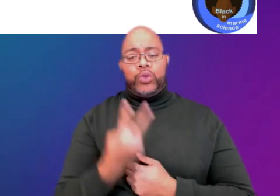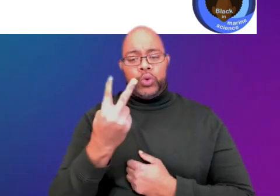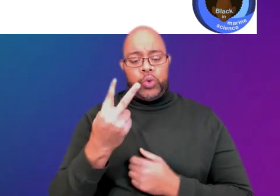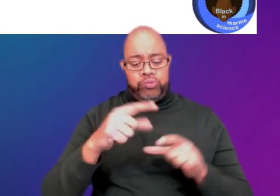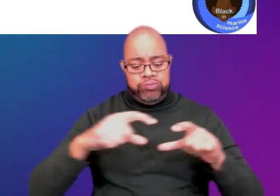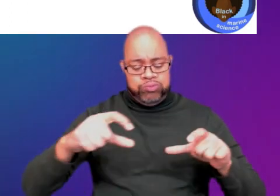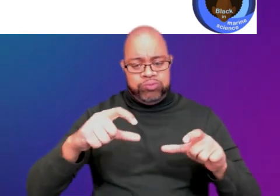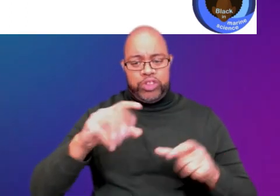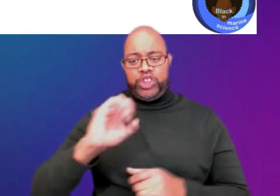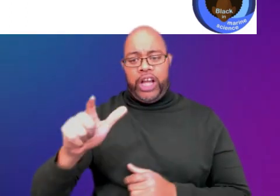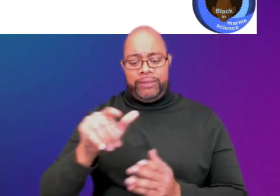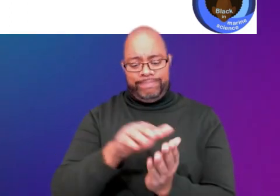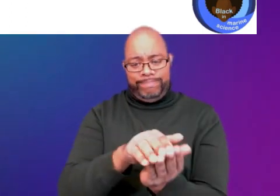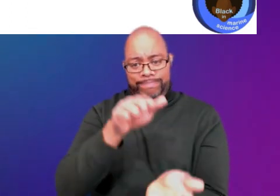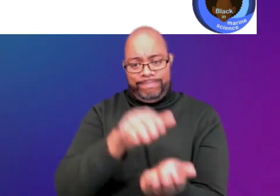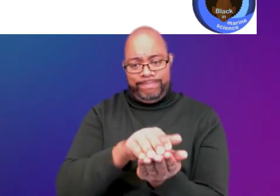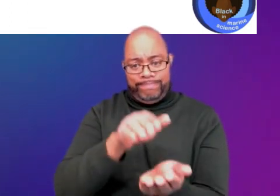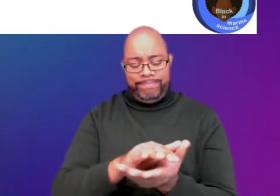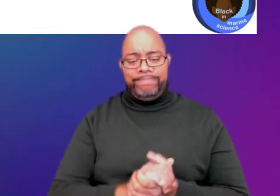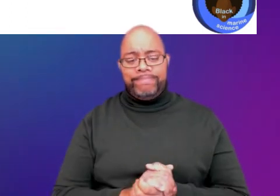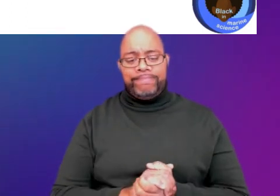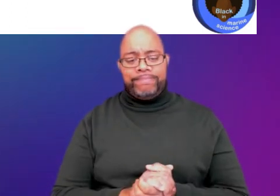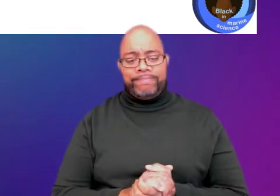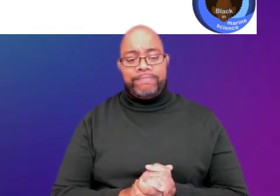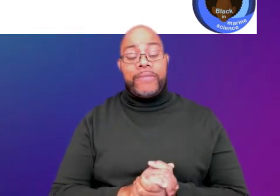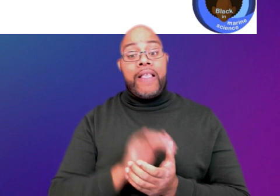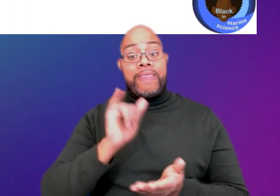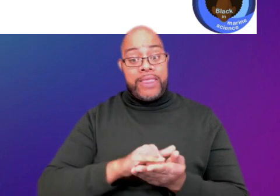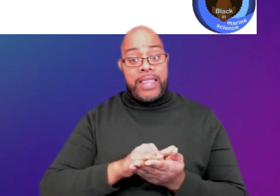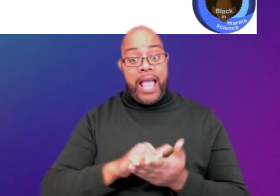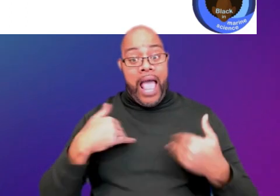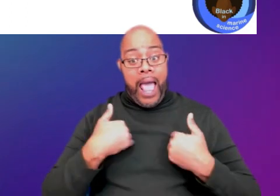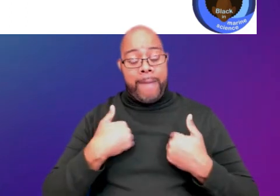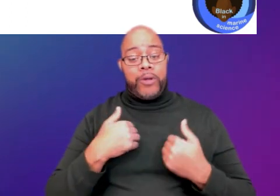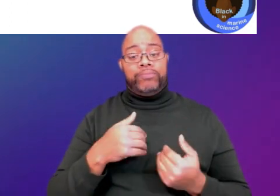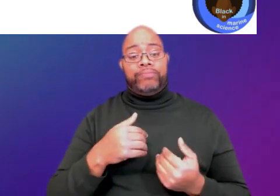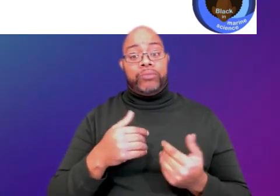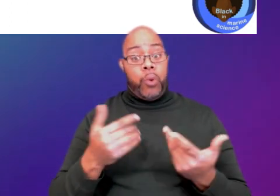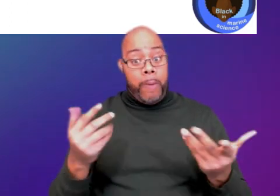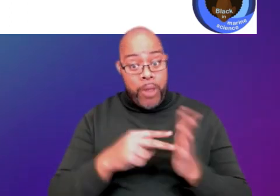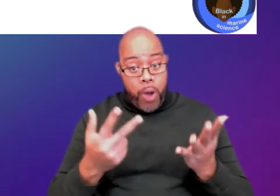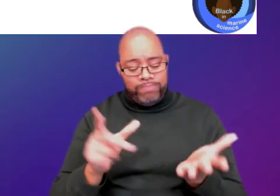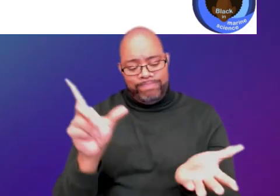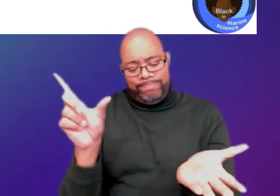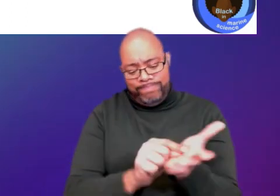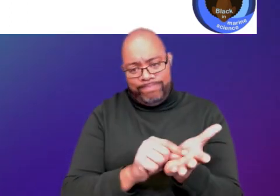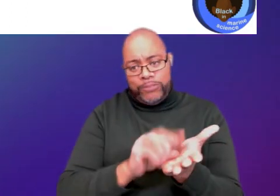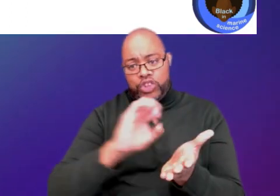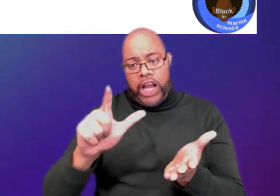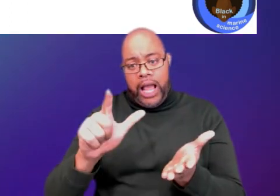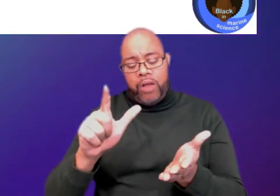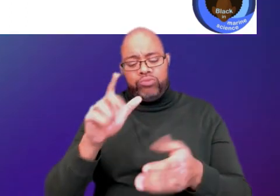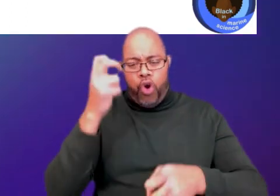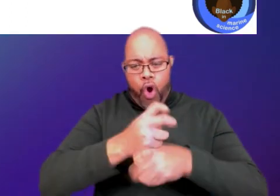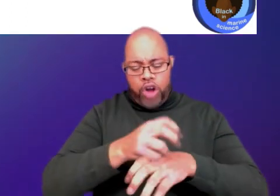long grayish-white asymmetrical shells. This mollusk is a sessile organism with one shell attached permanently to